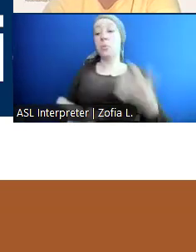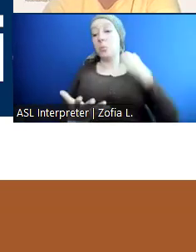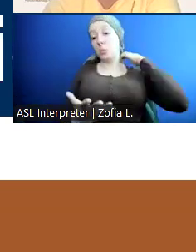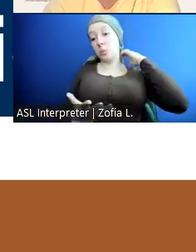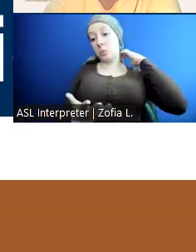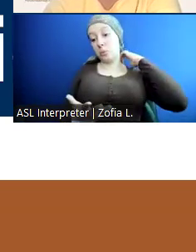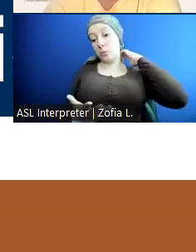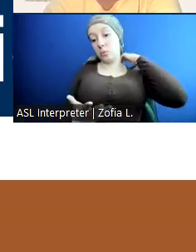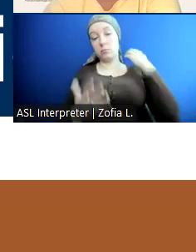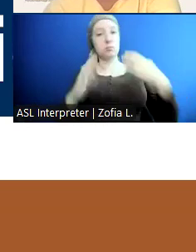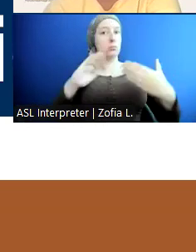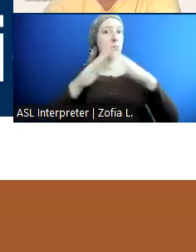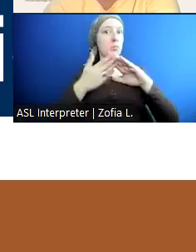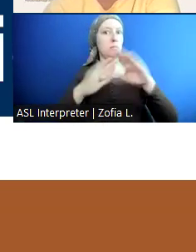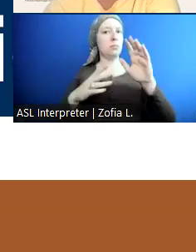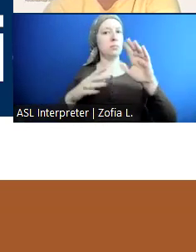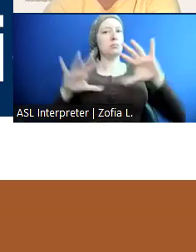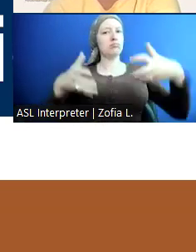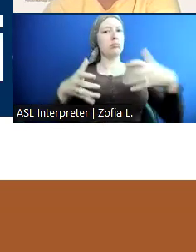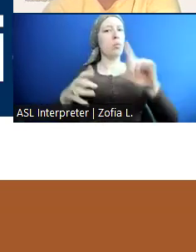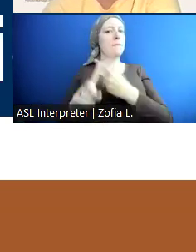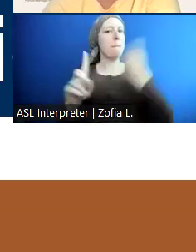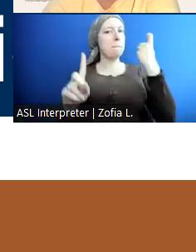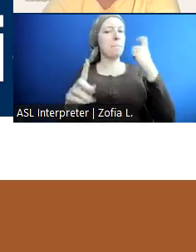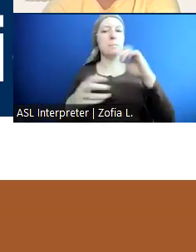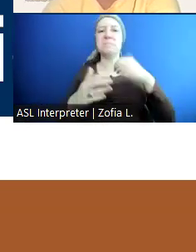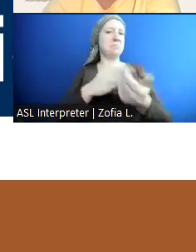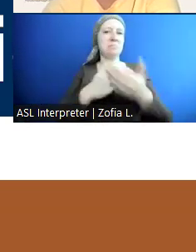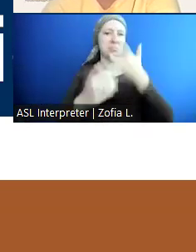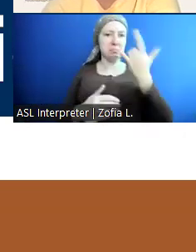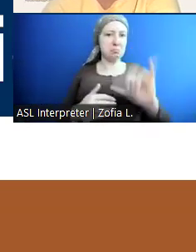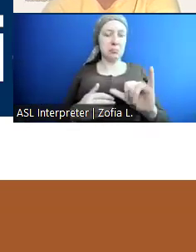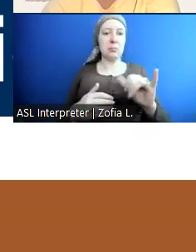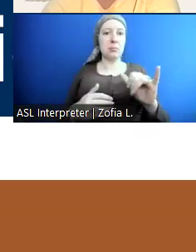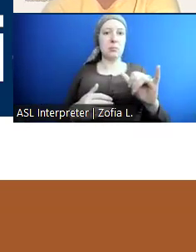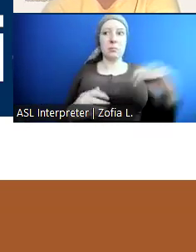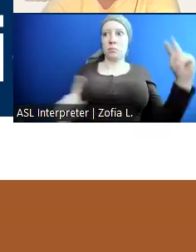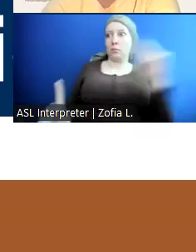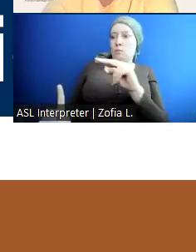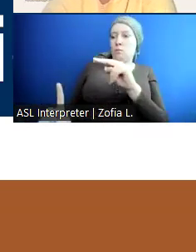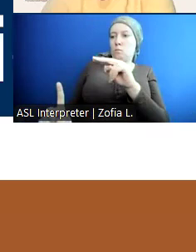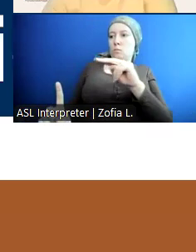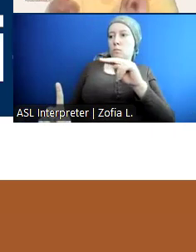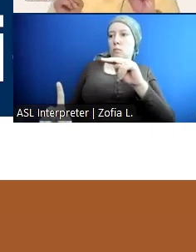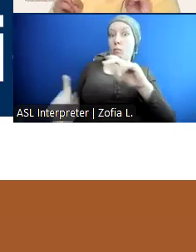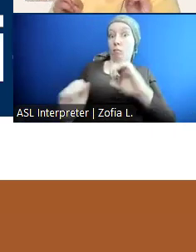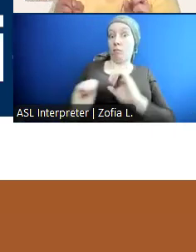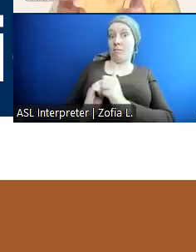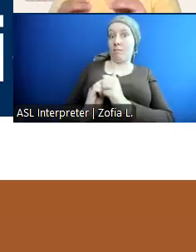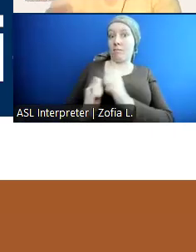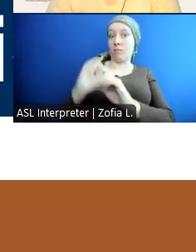or maybe the community they come from, whatever that may be, may see the way to, you know,